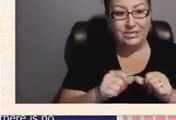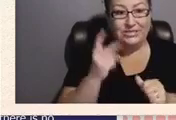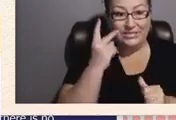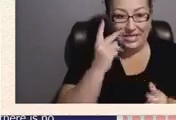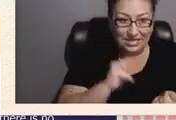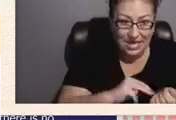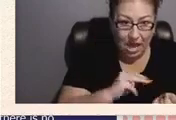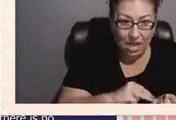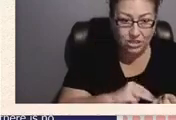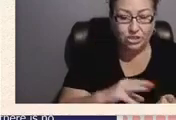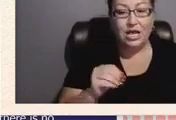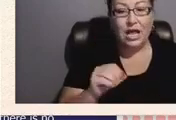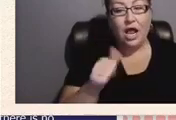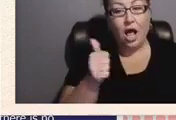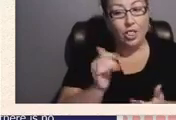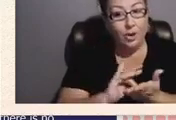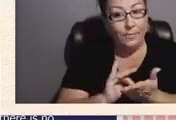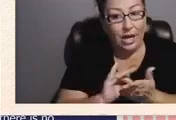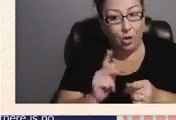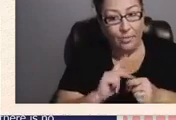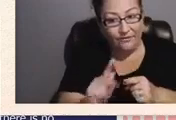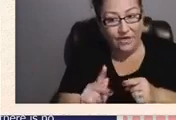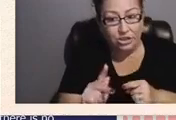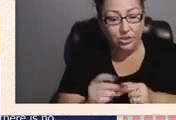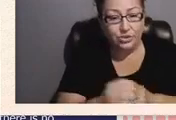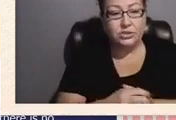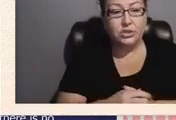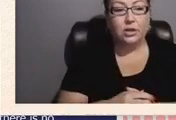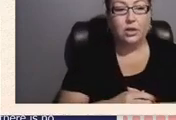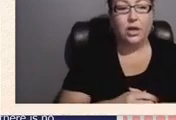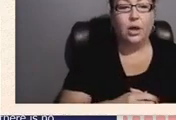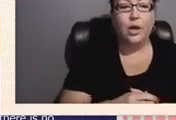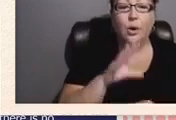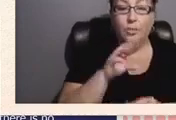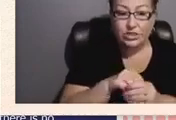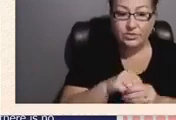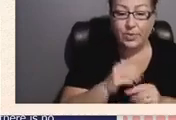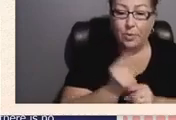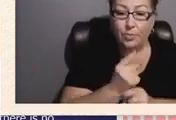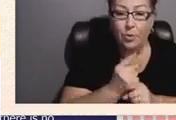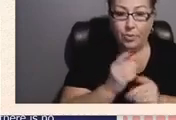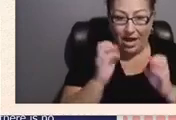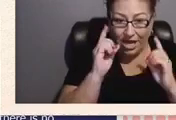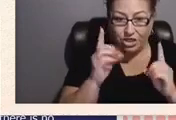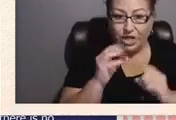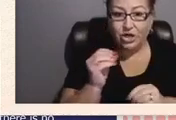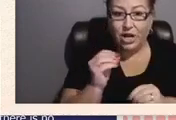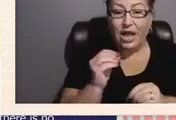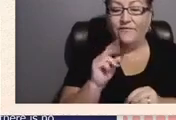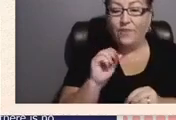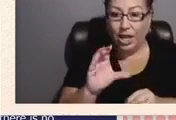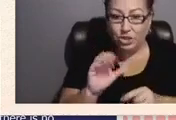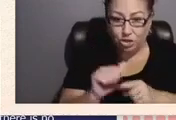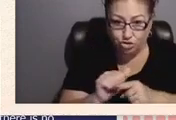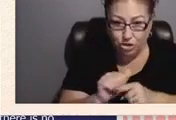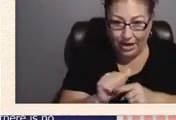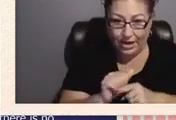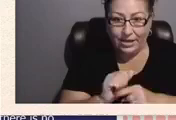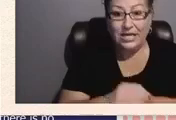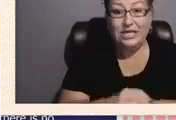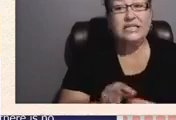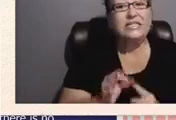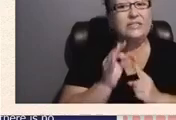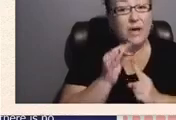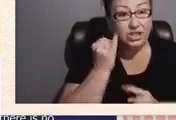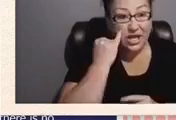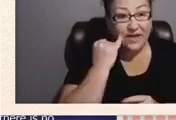their doctors and other medical professionals, participate in the appropriate educational or vocational training, especially if there's